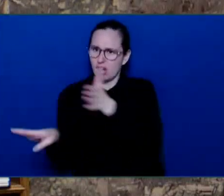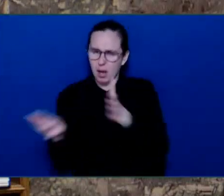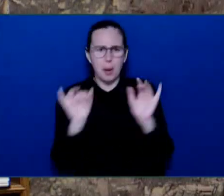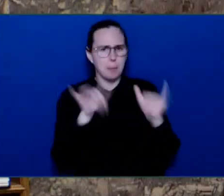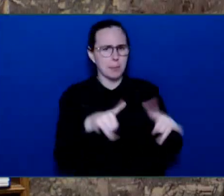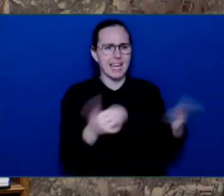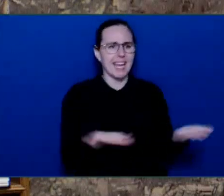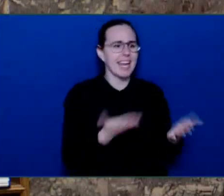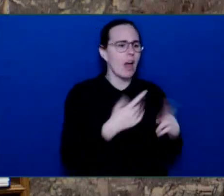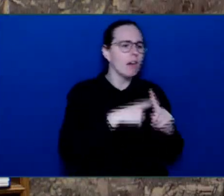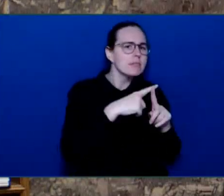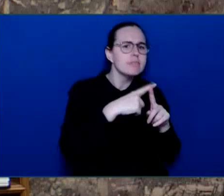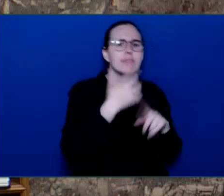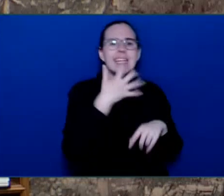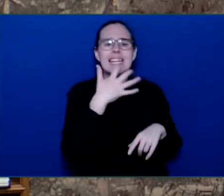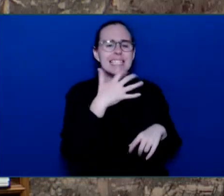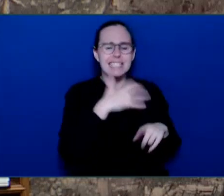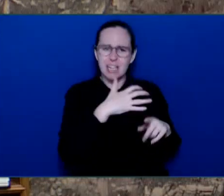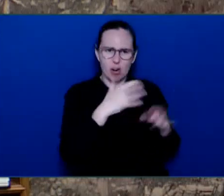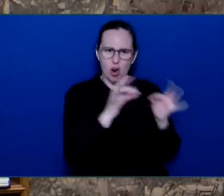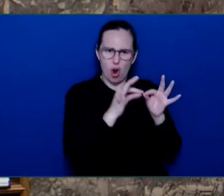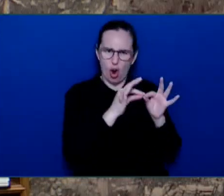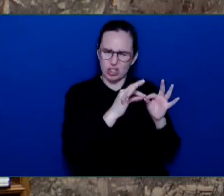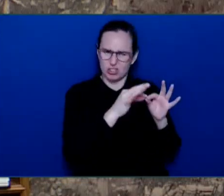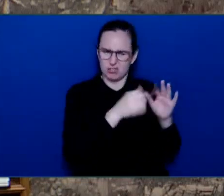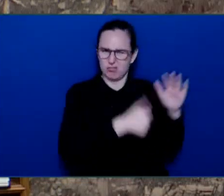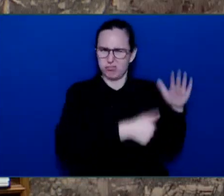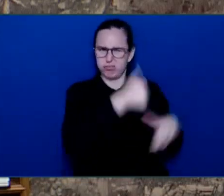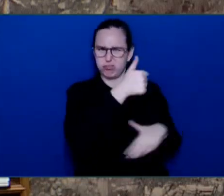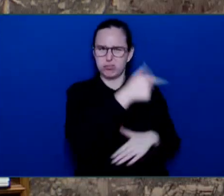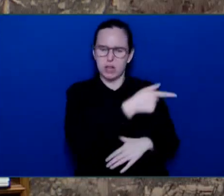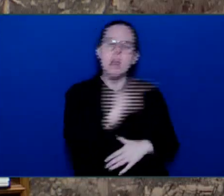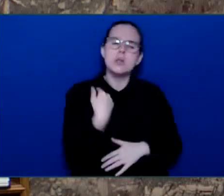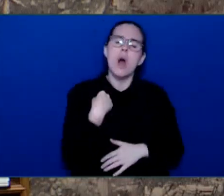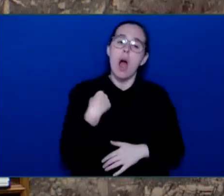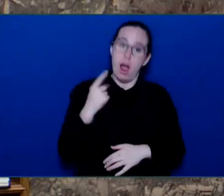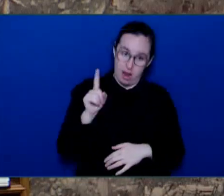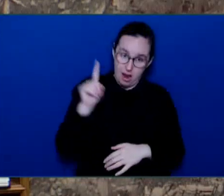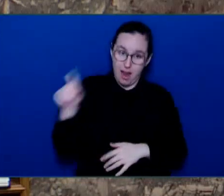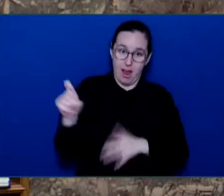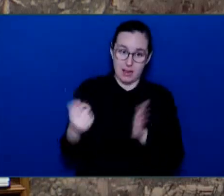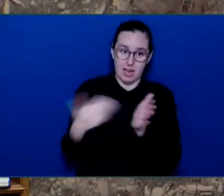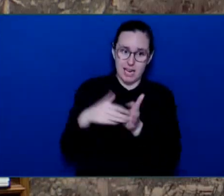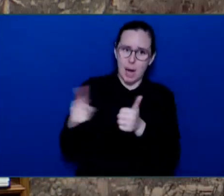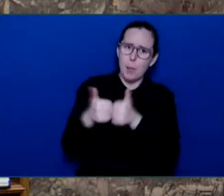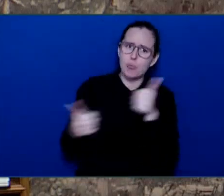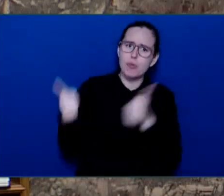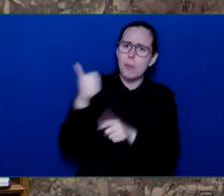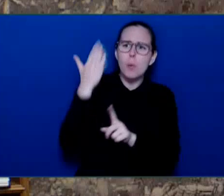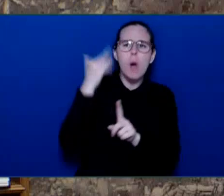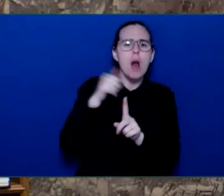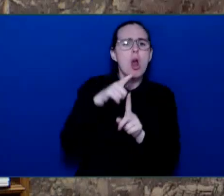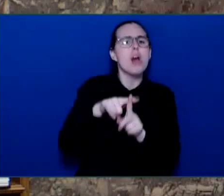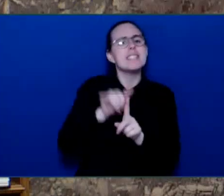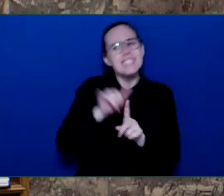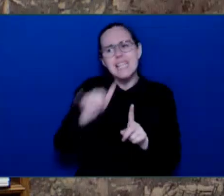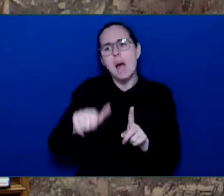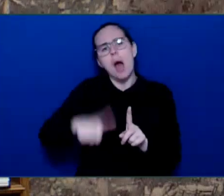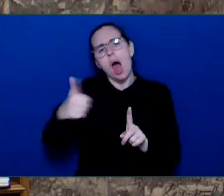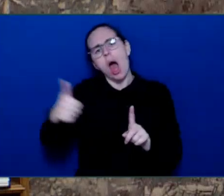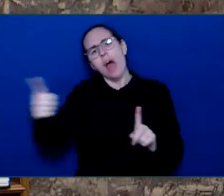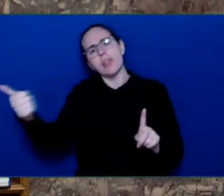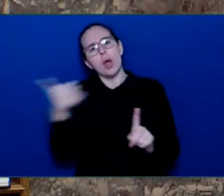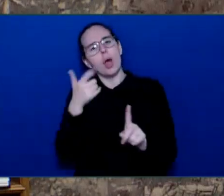why doesn't he follow every other Premier in the country and fight for British Columbians in removing carbon taxes from